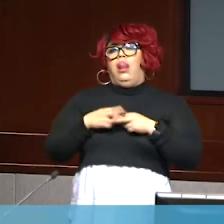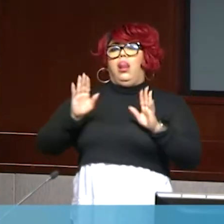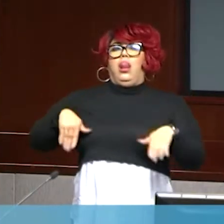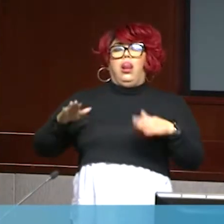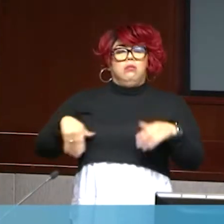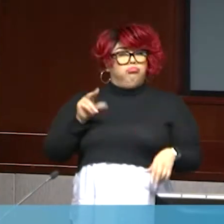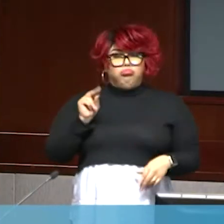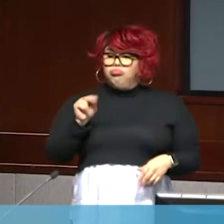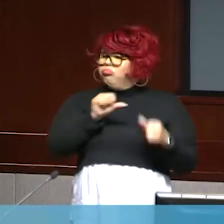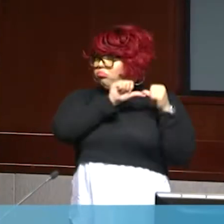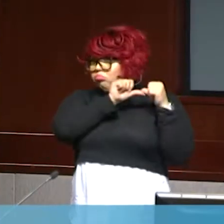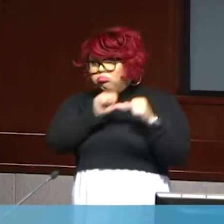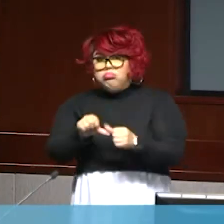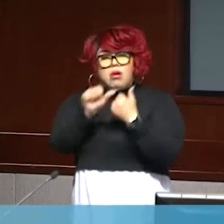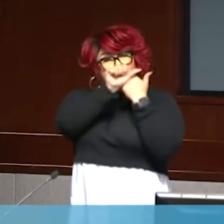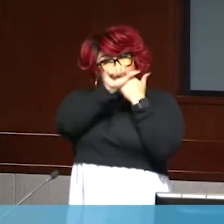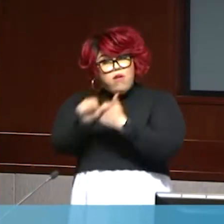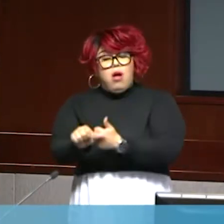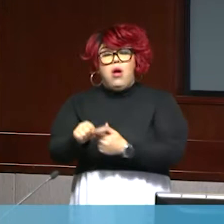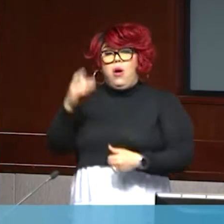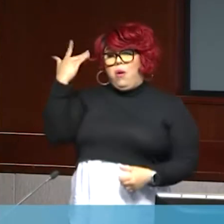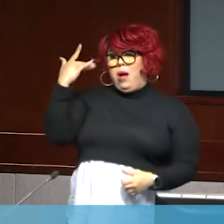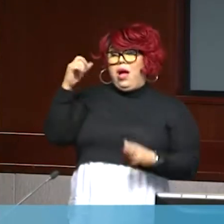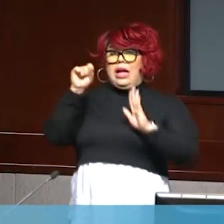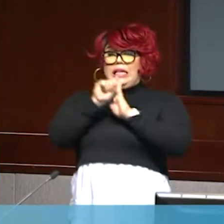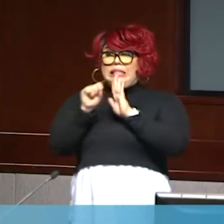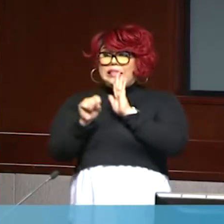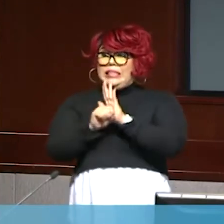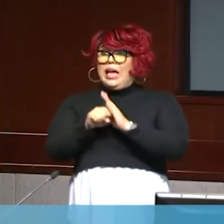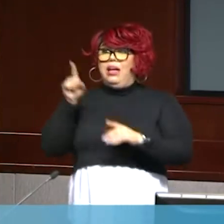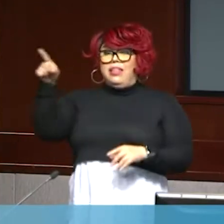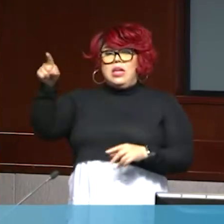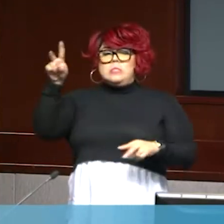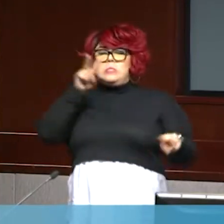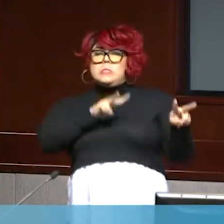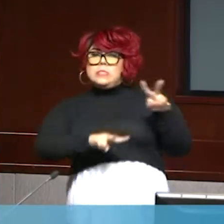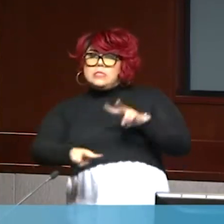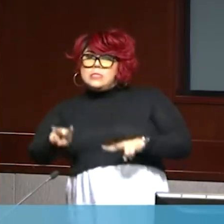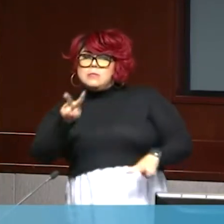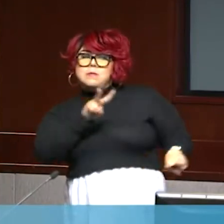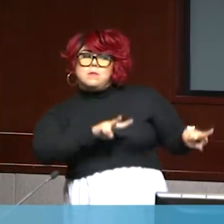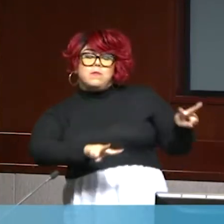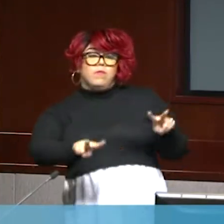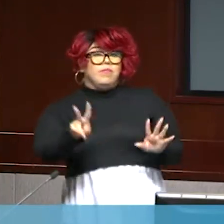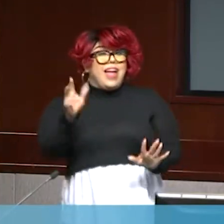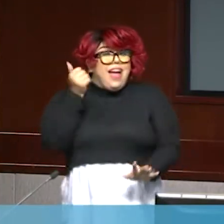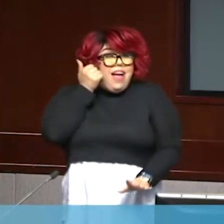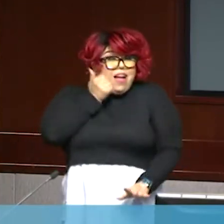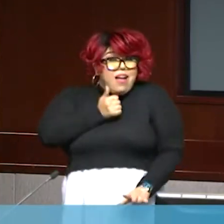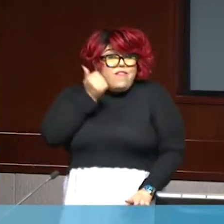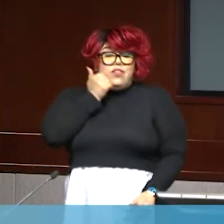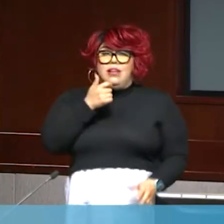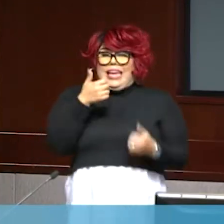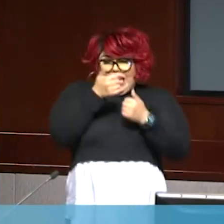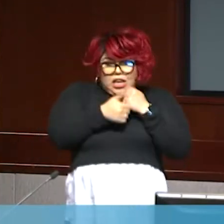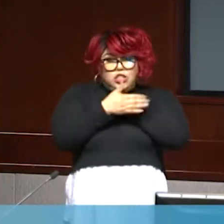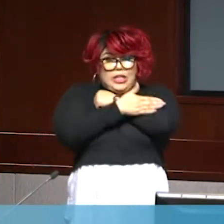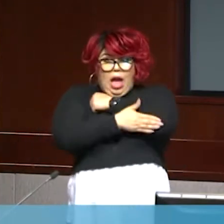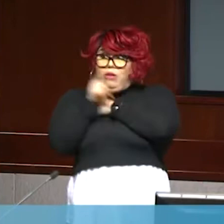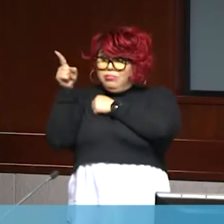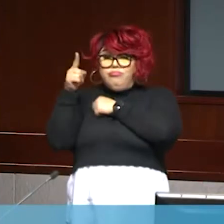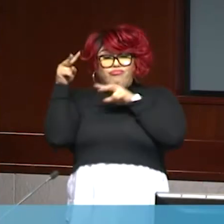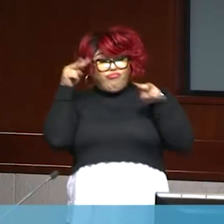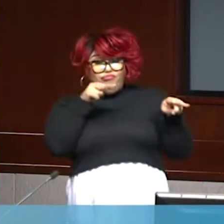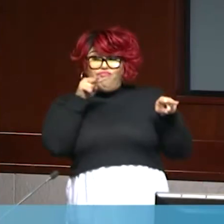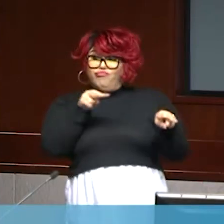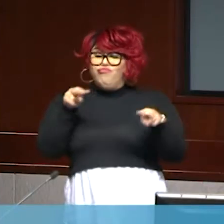reopen, the state is monitoring and working with all 58 counties daily, including our county, across a number